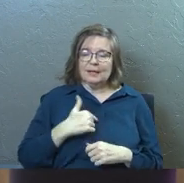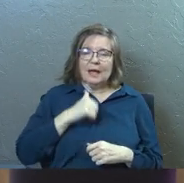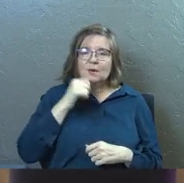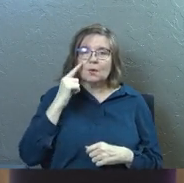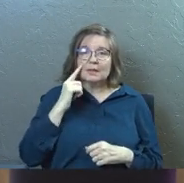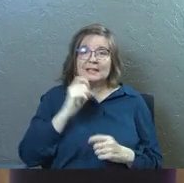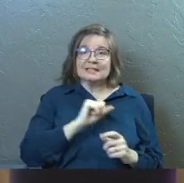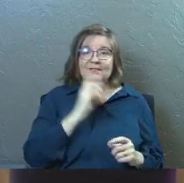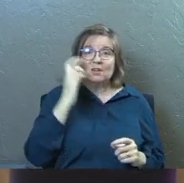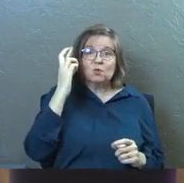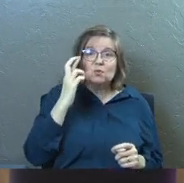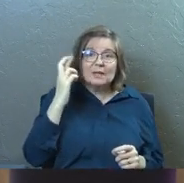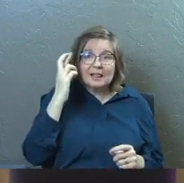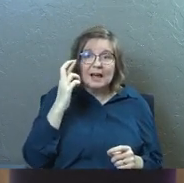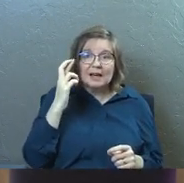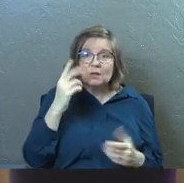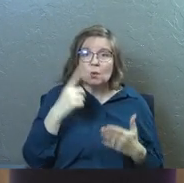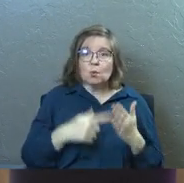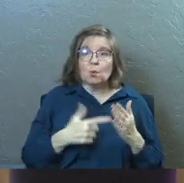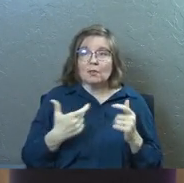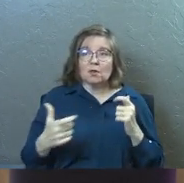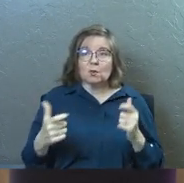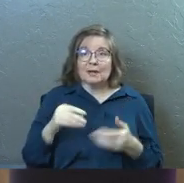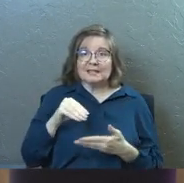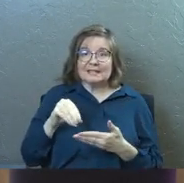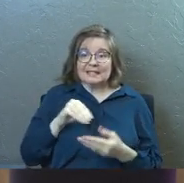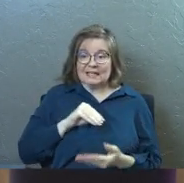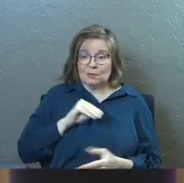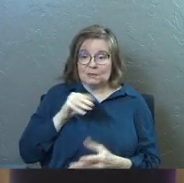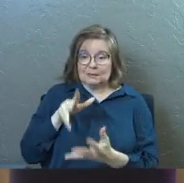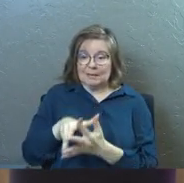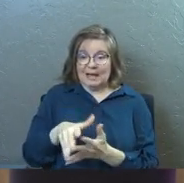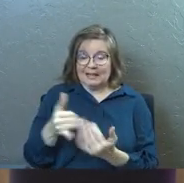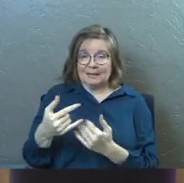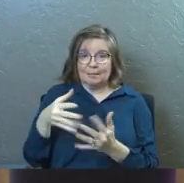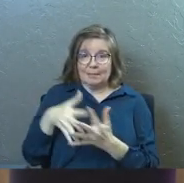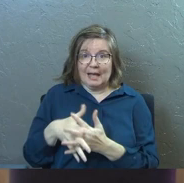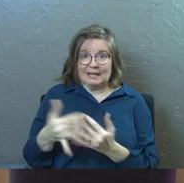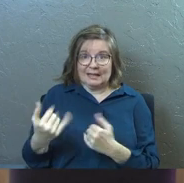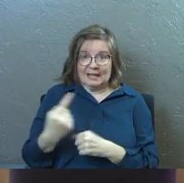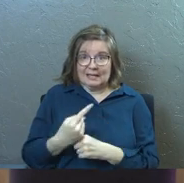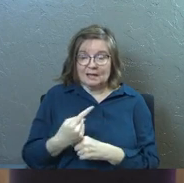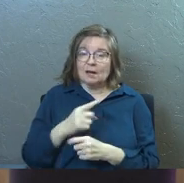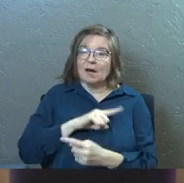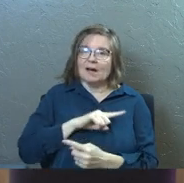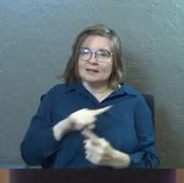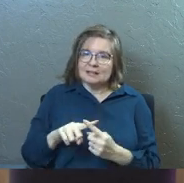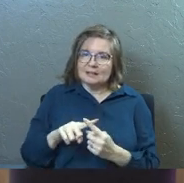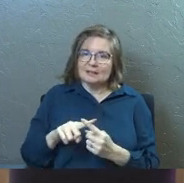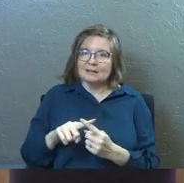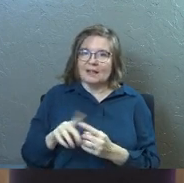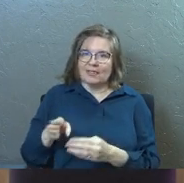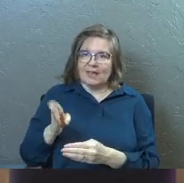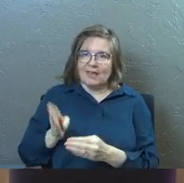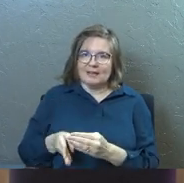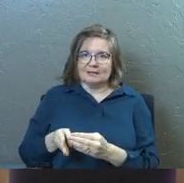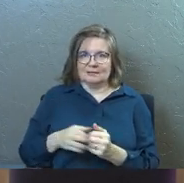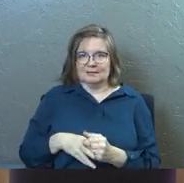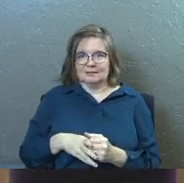And I don't think Stephen realized what the greatest seed he was planting that day was until the